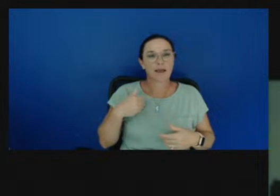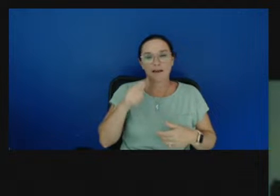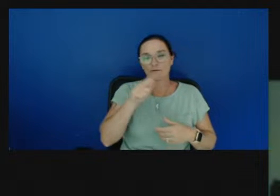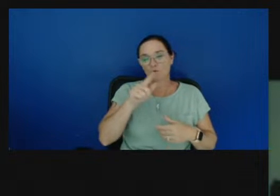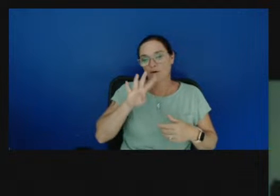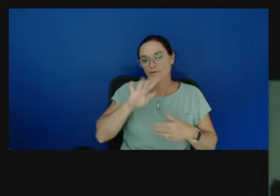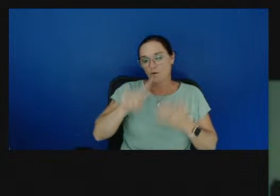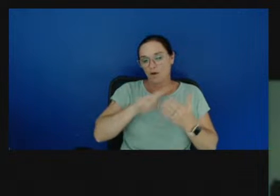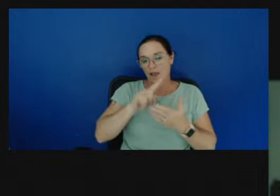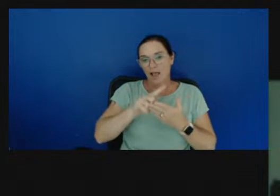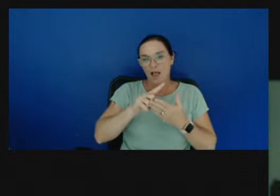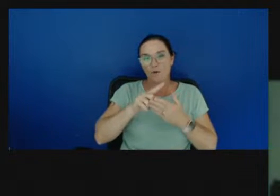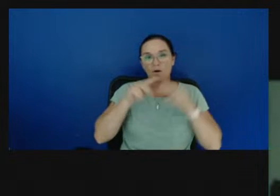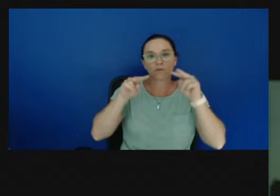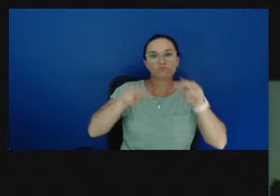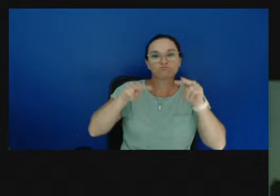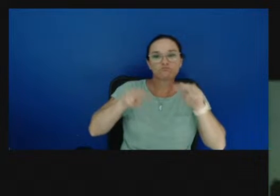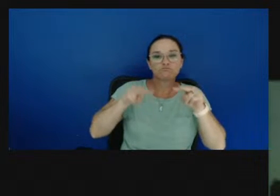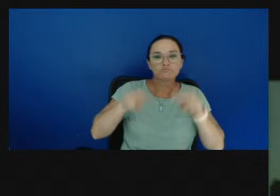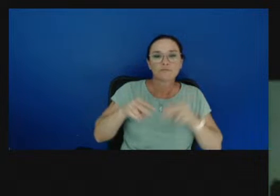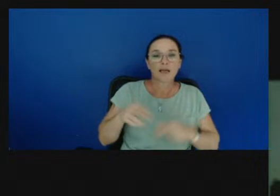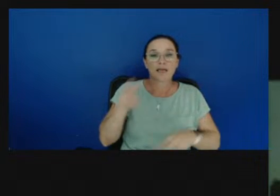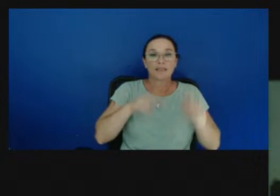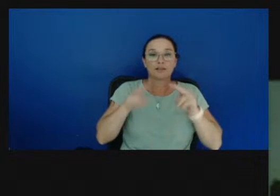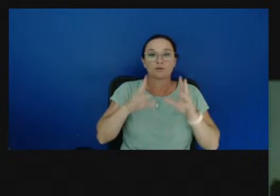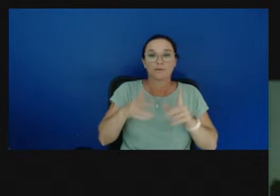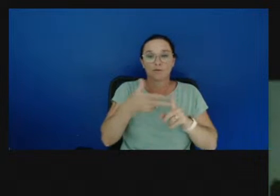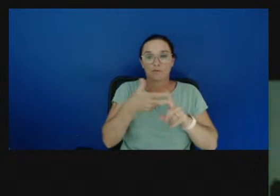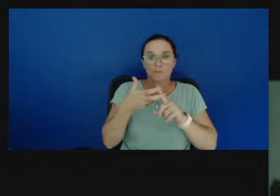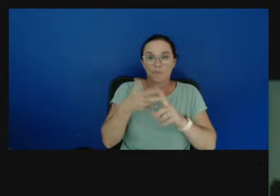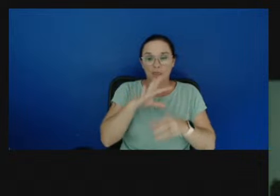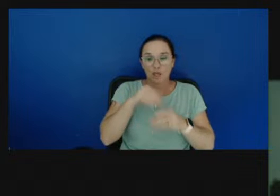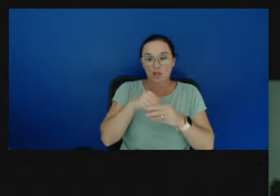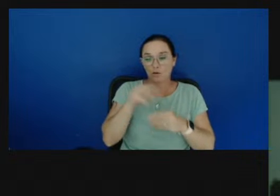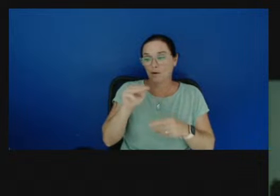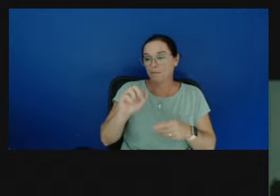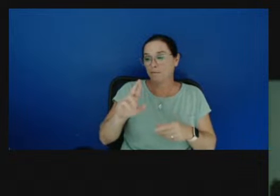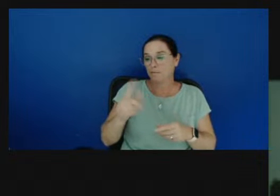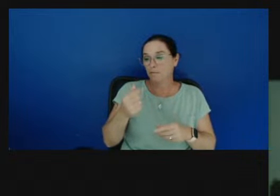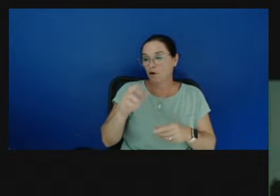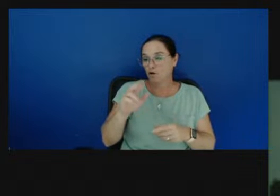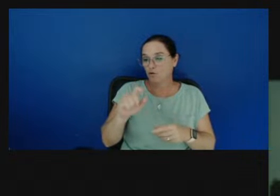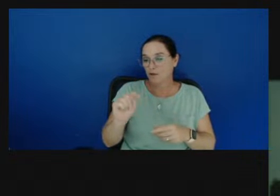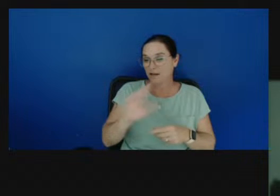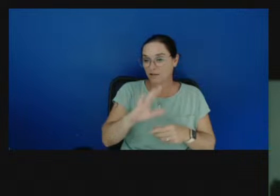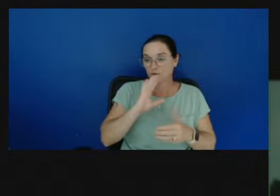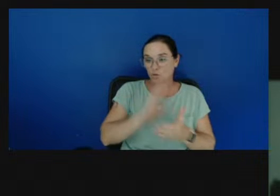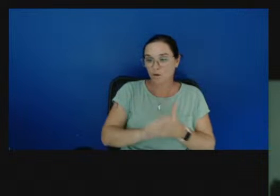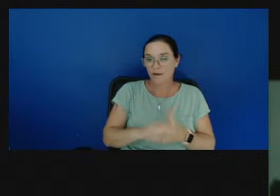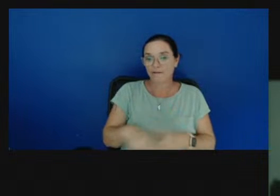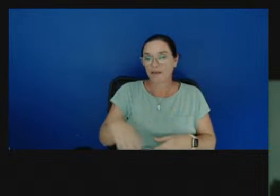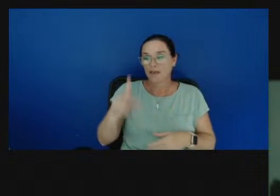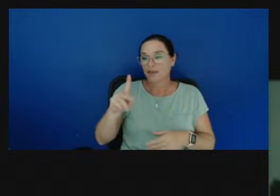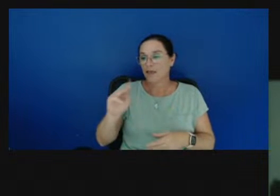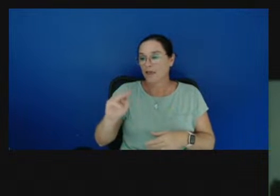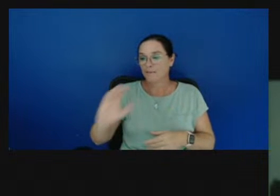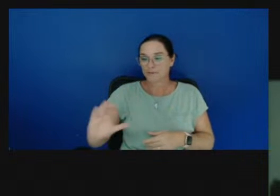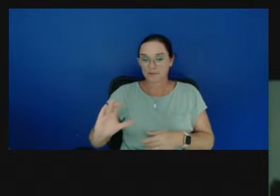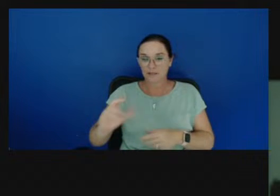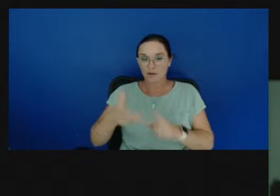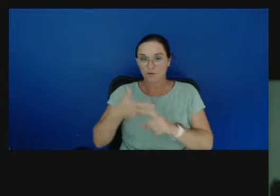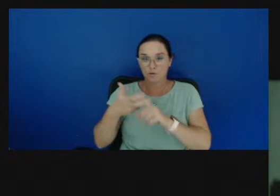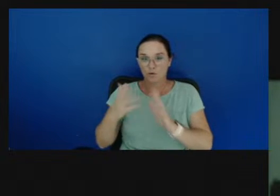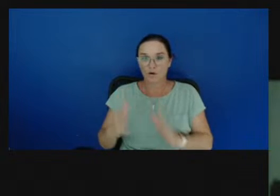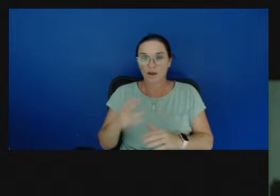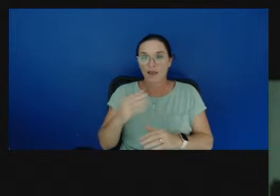the eruption. The observers recruited included his wife, Margaret, an officer from KMC, 2 newspaper reporters,